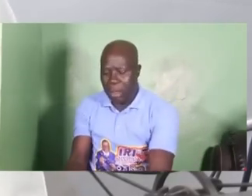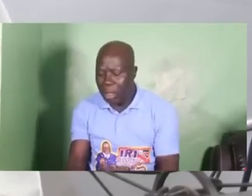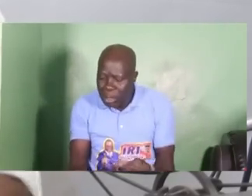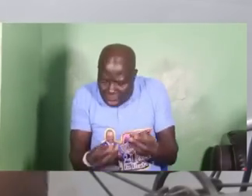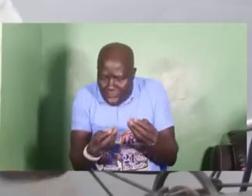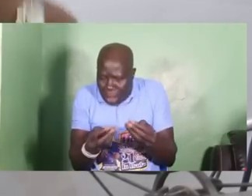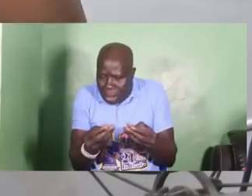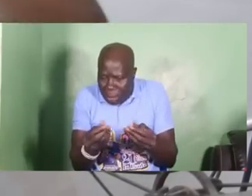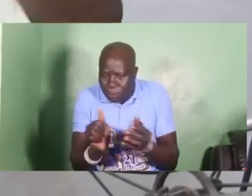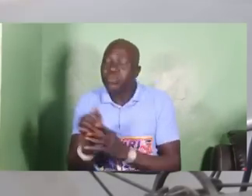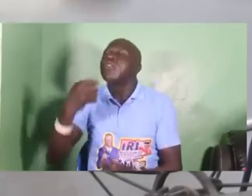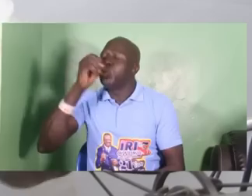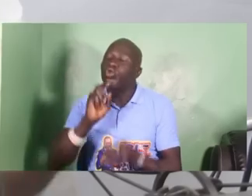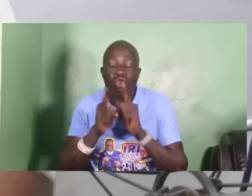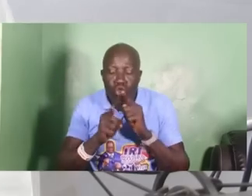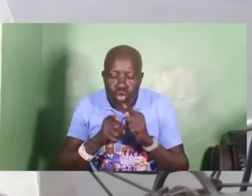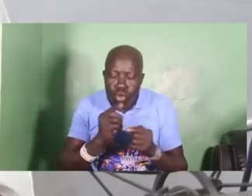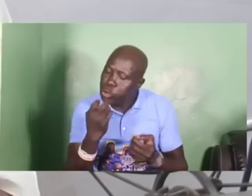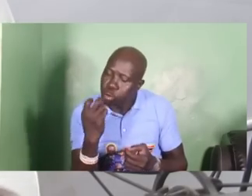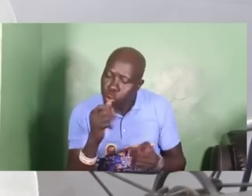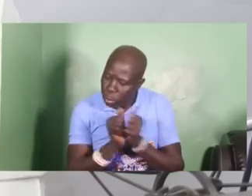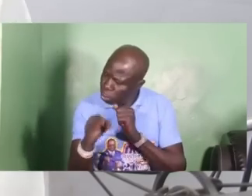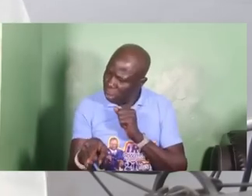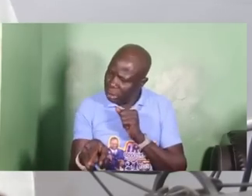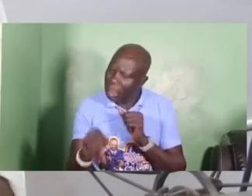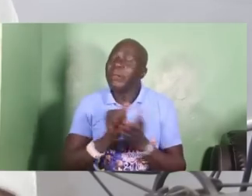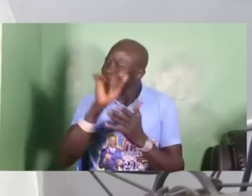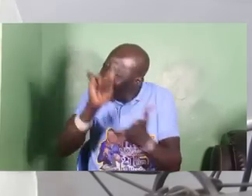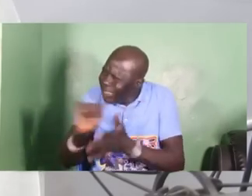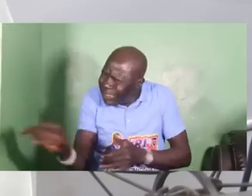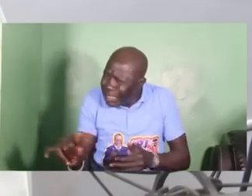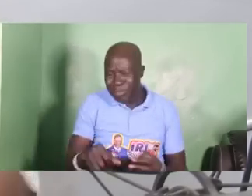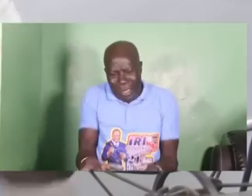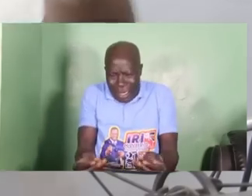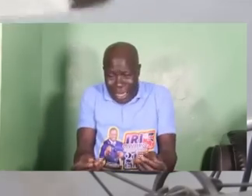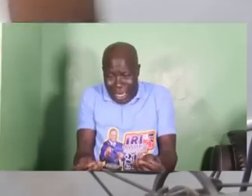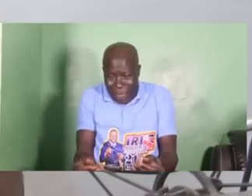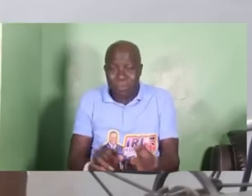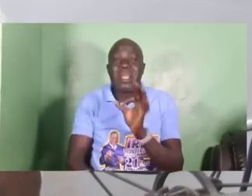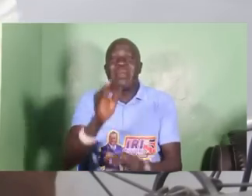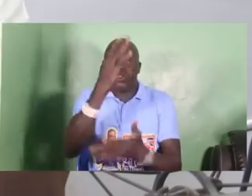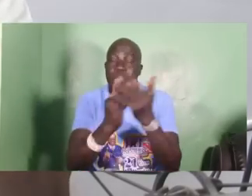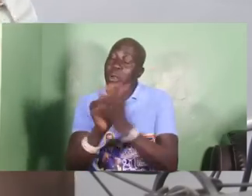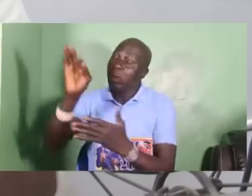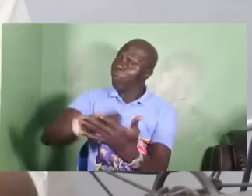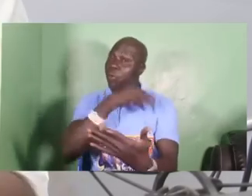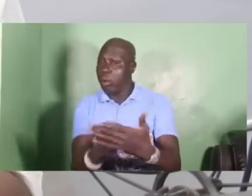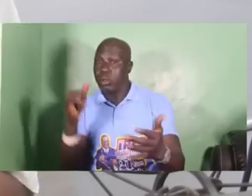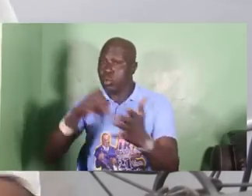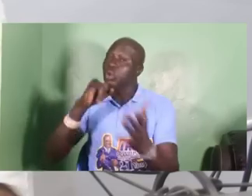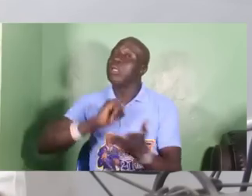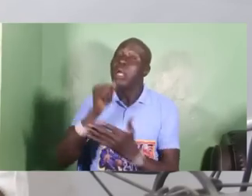they've taken part of the sand. They speak authority into it. Such kind of land, if someone fall into